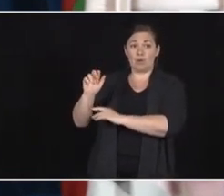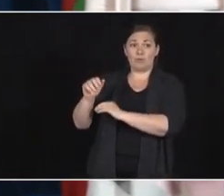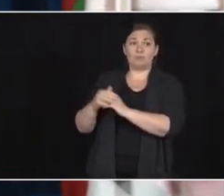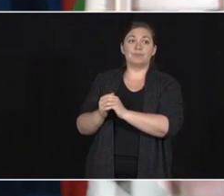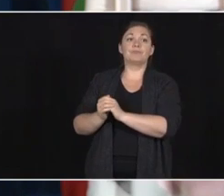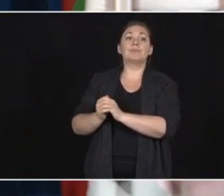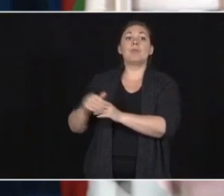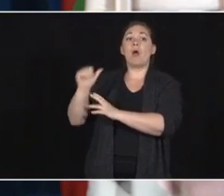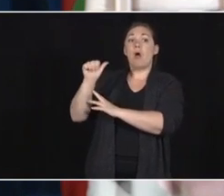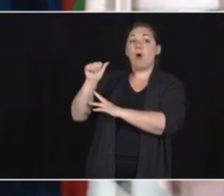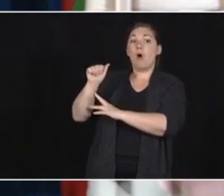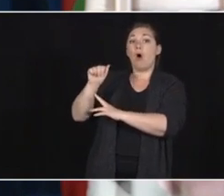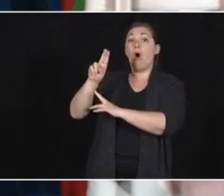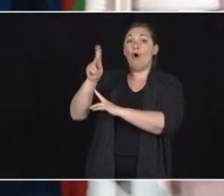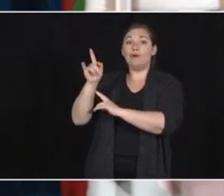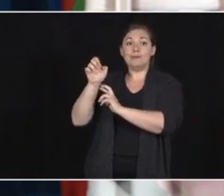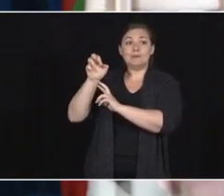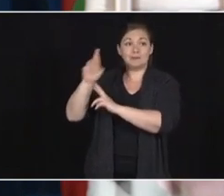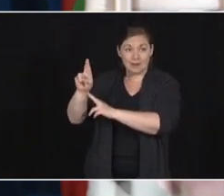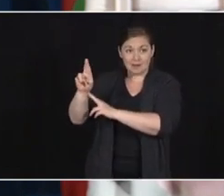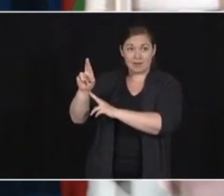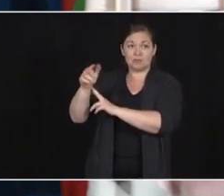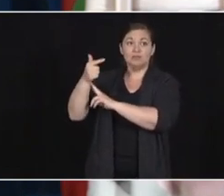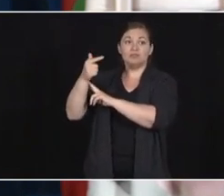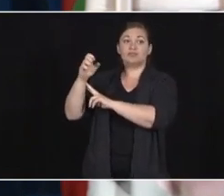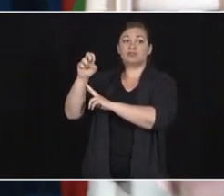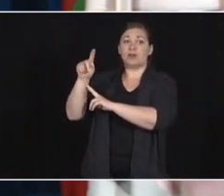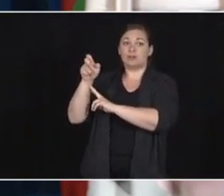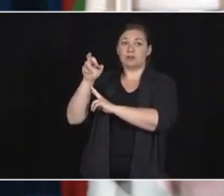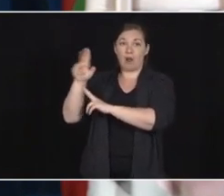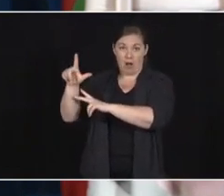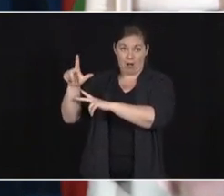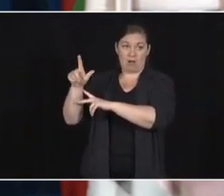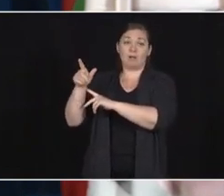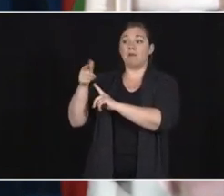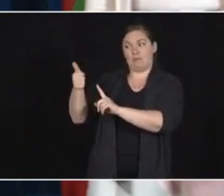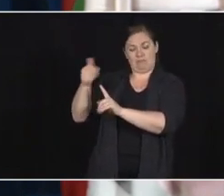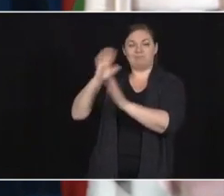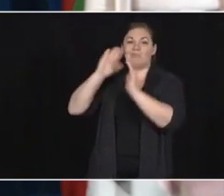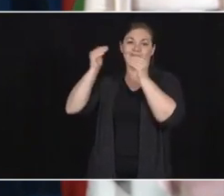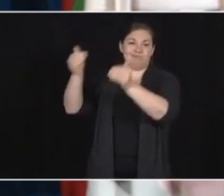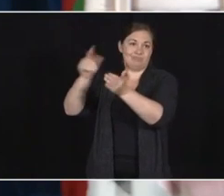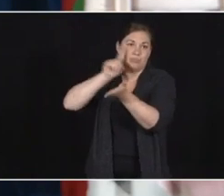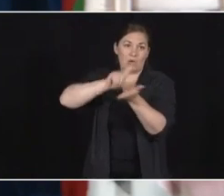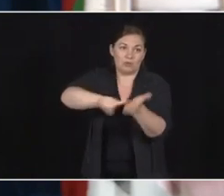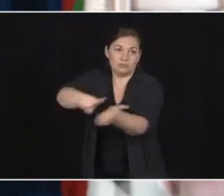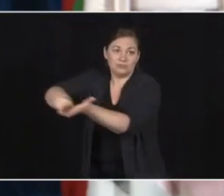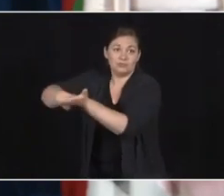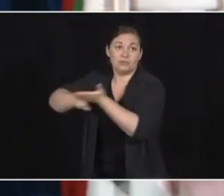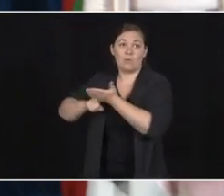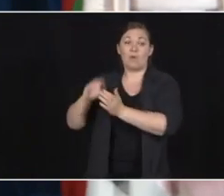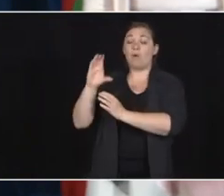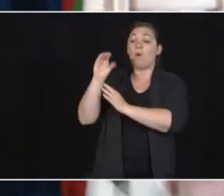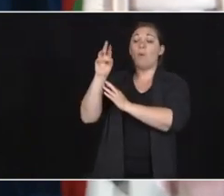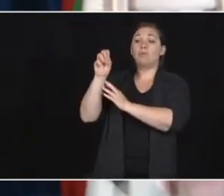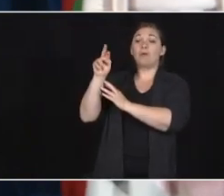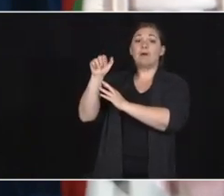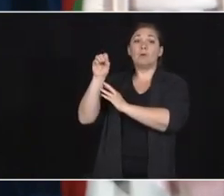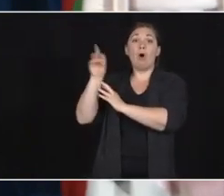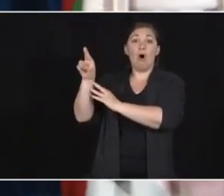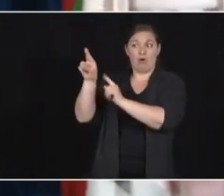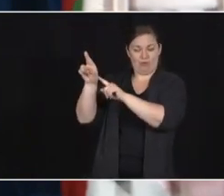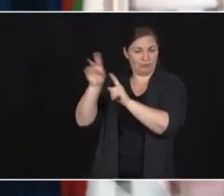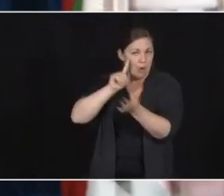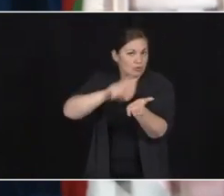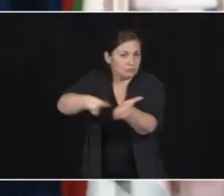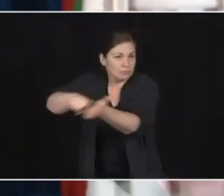the police. No stone will be left unturned. My friends, as a country, as a province,